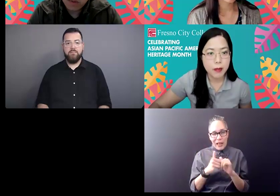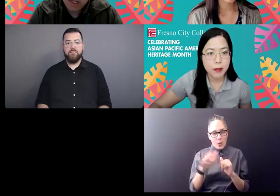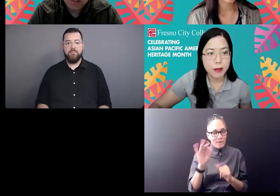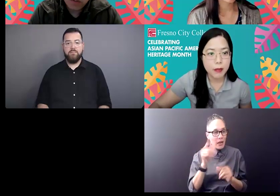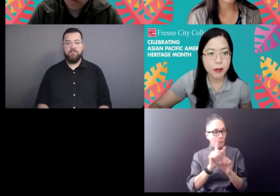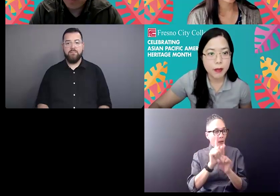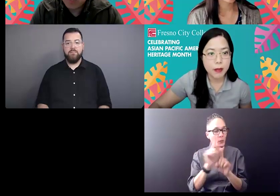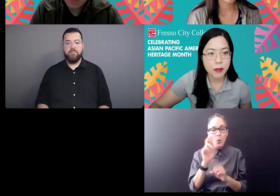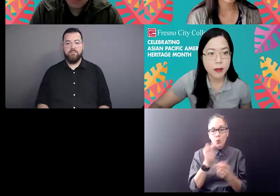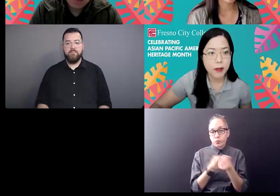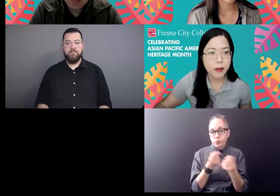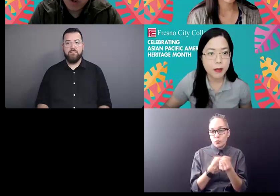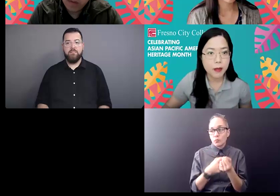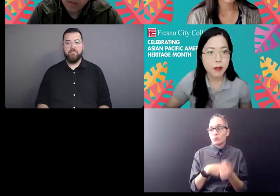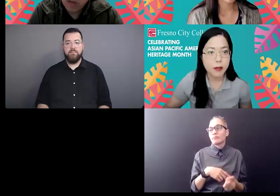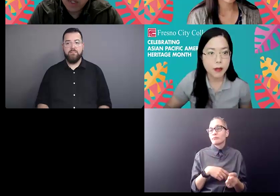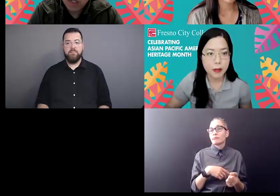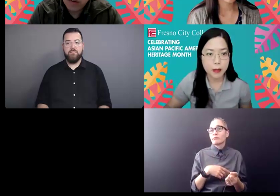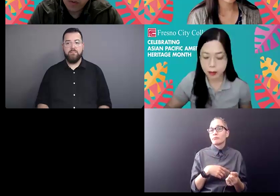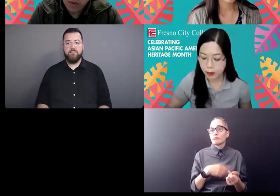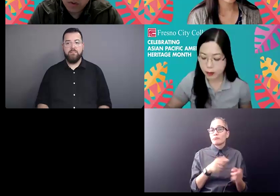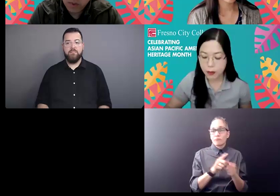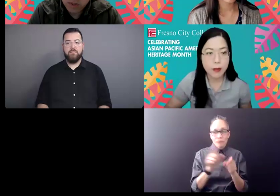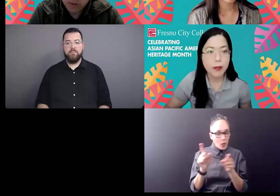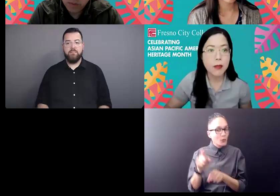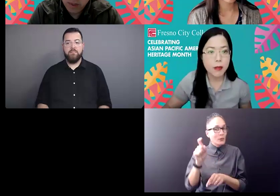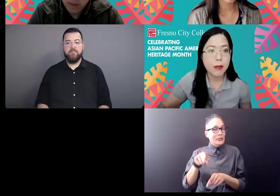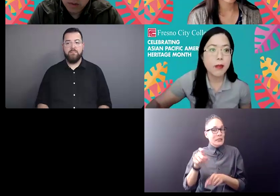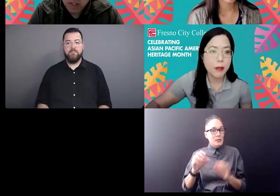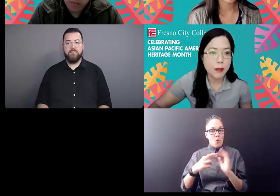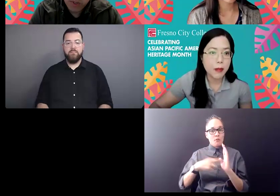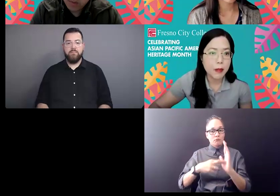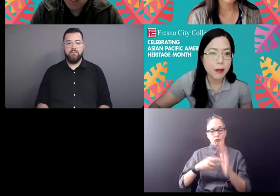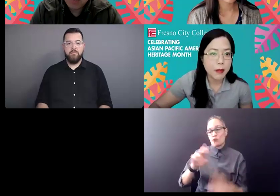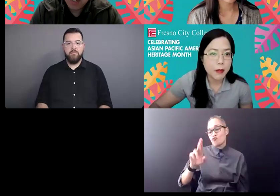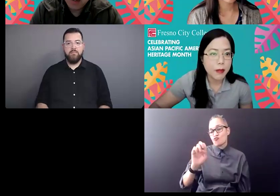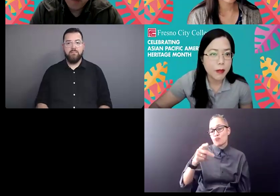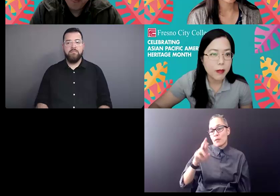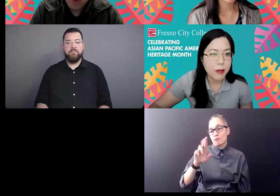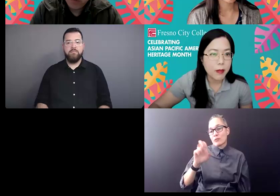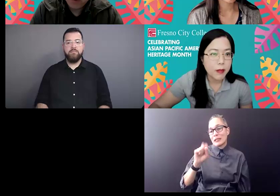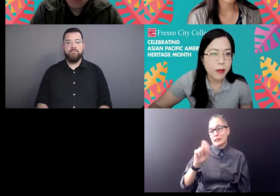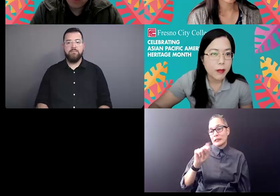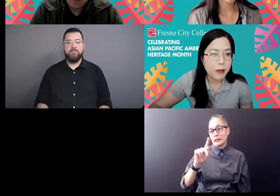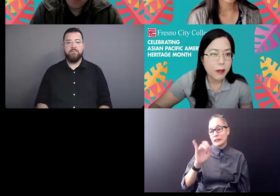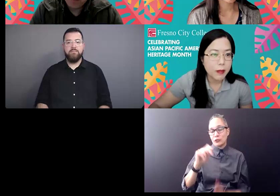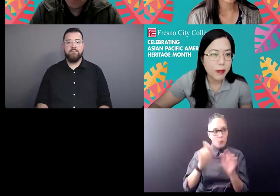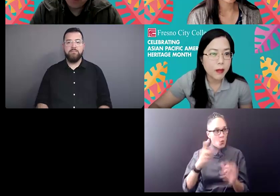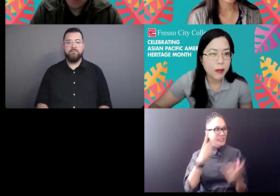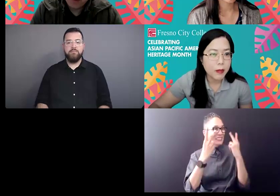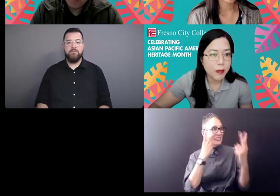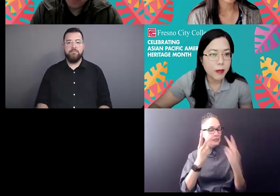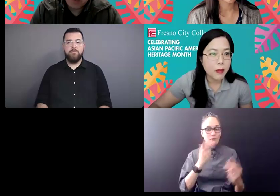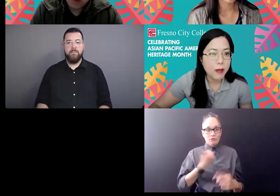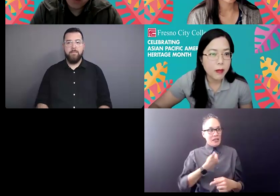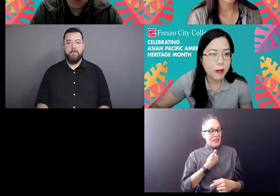which also leads into representation, as how I've mentioned it earlier as well too. So it's like if we don't see Right, if we don't see our